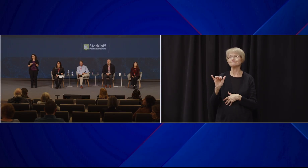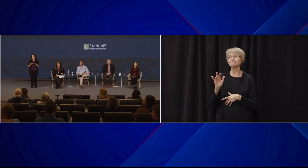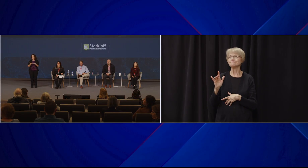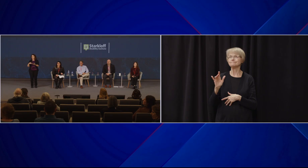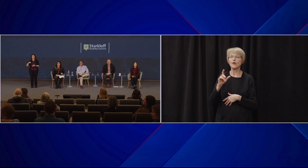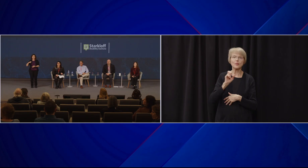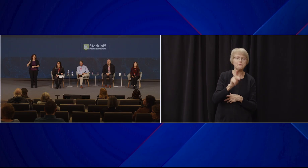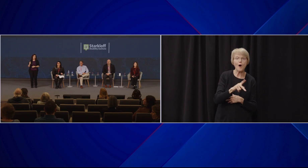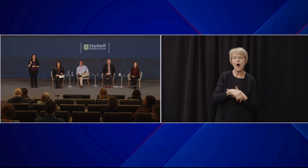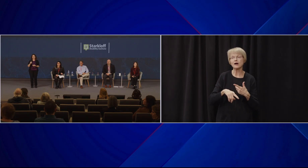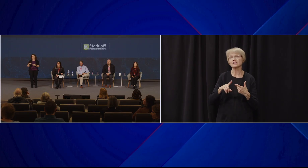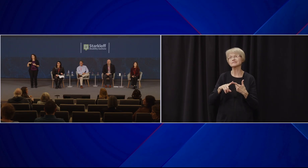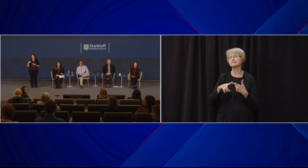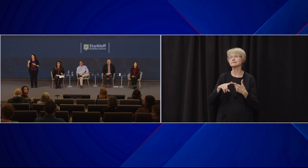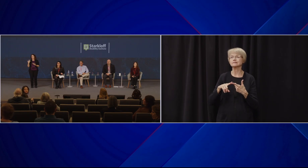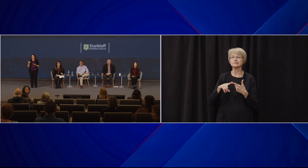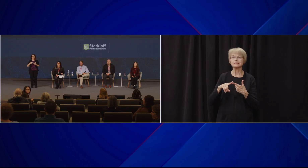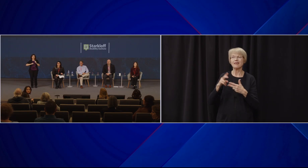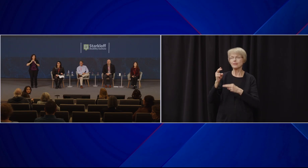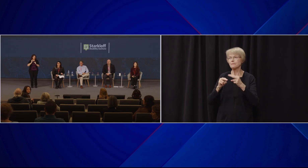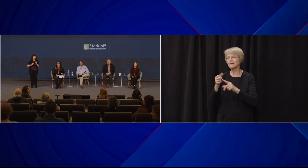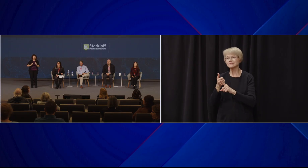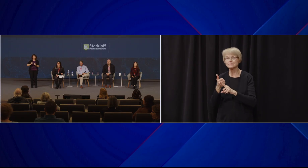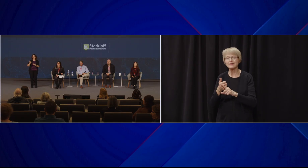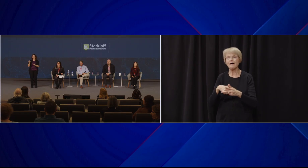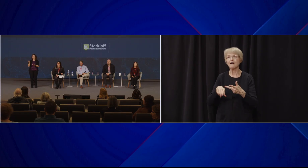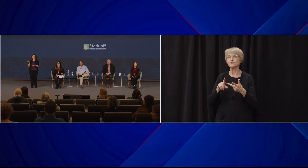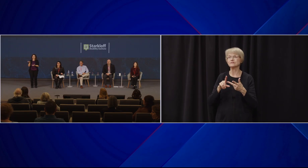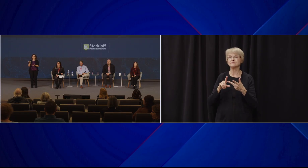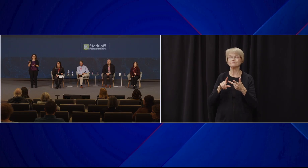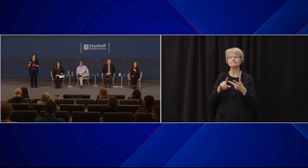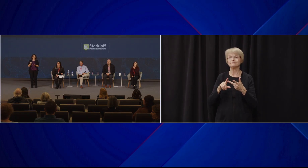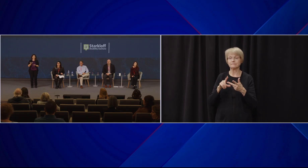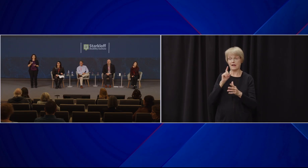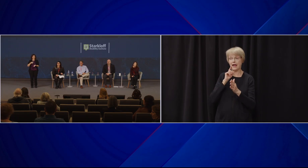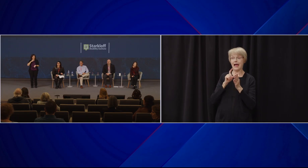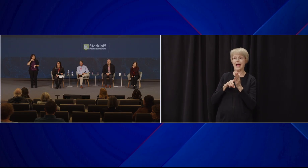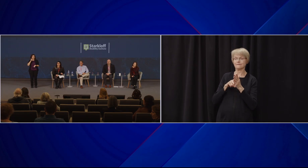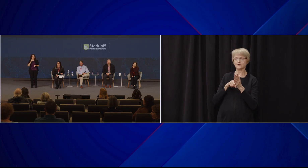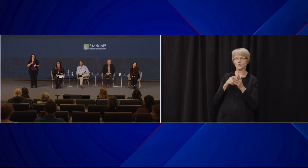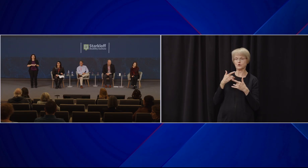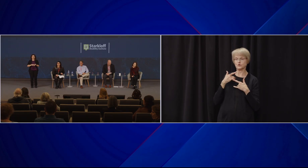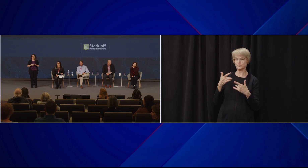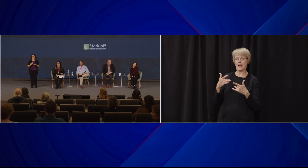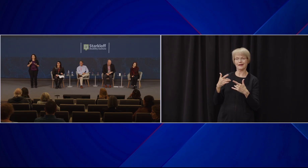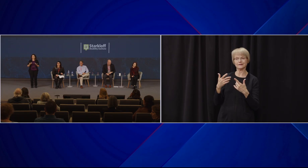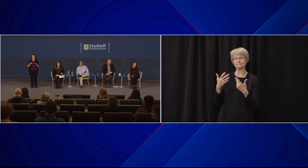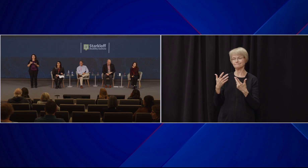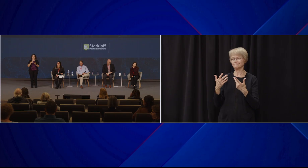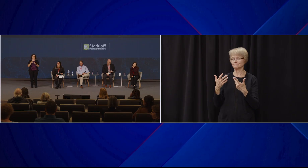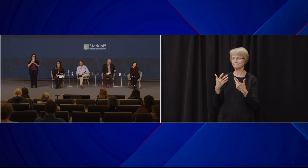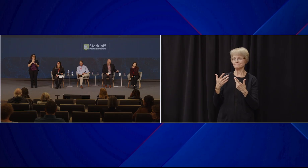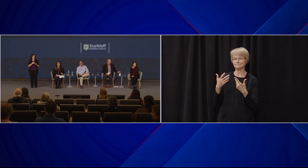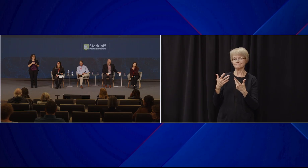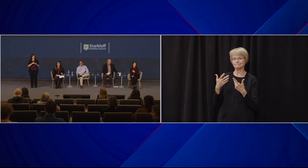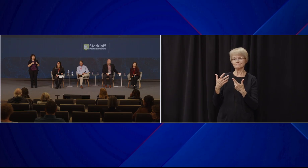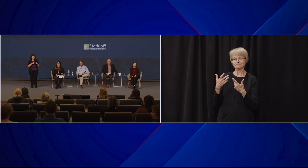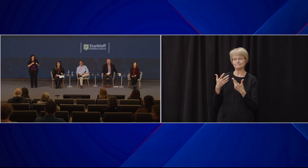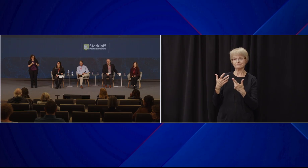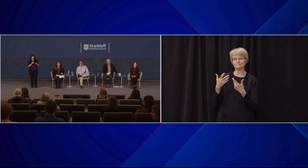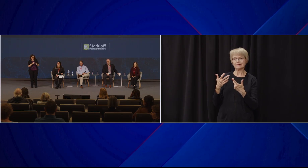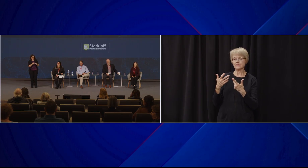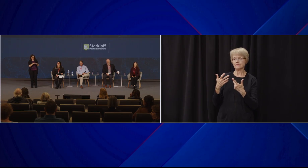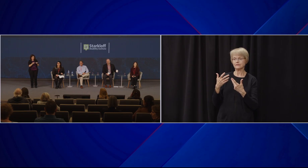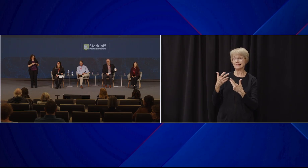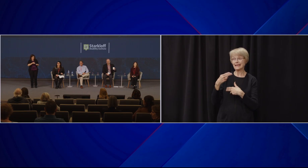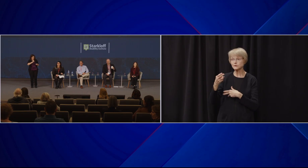the parks or in the buildings, or I've noticed a trend of redesigning maybe unused